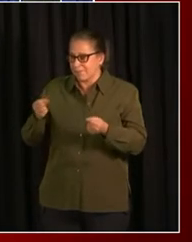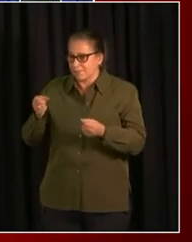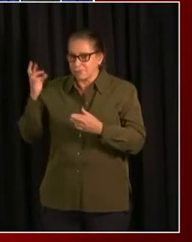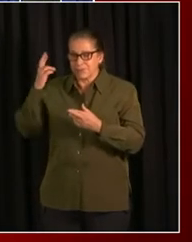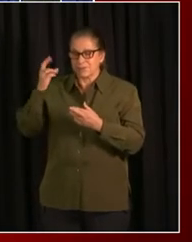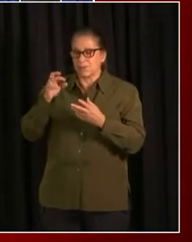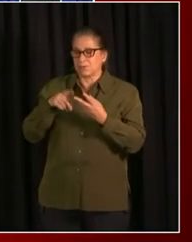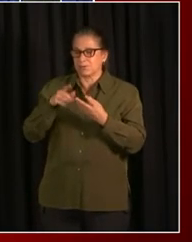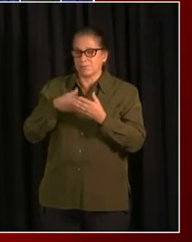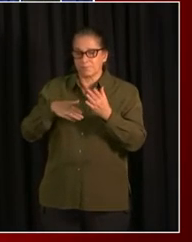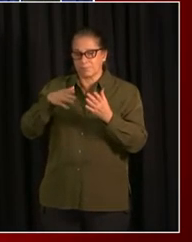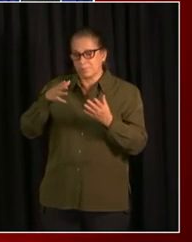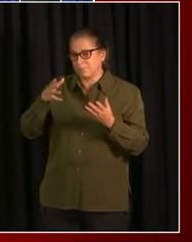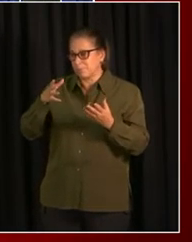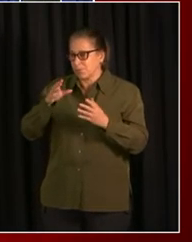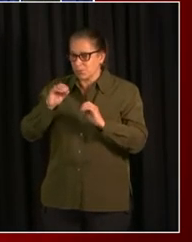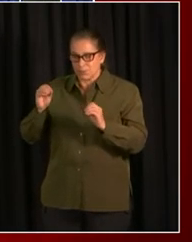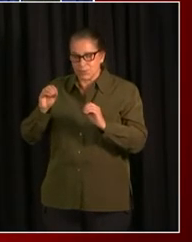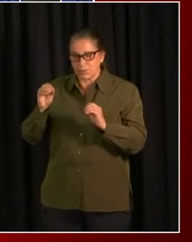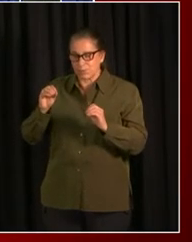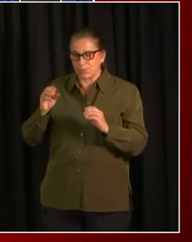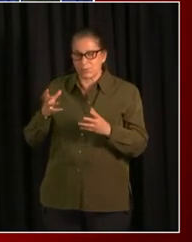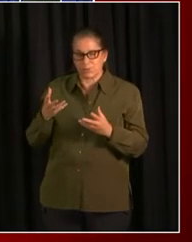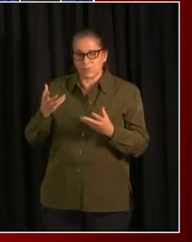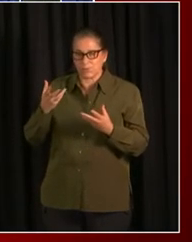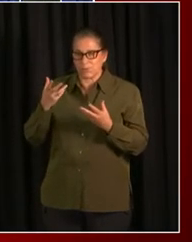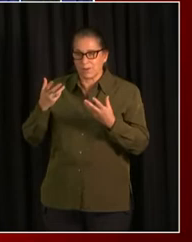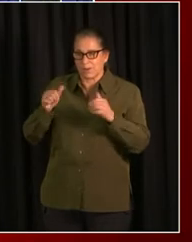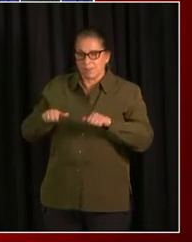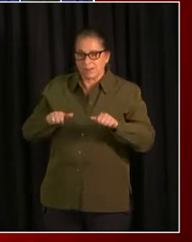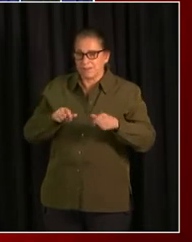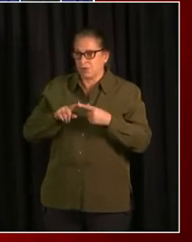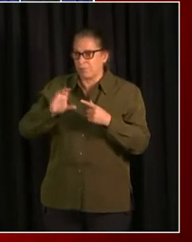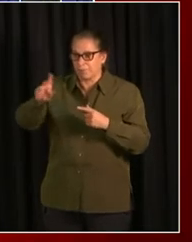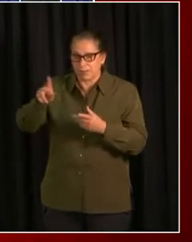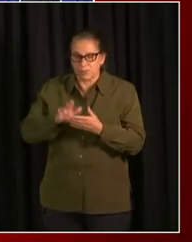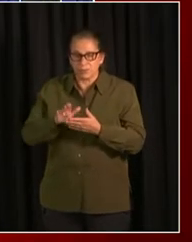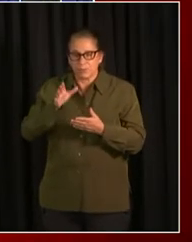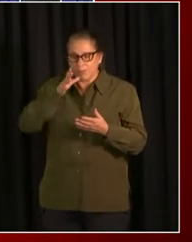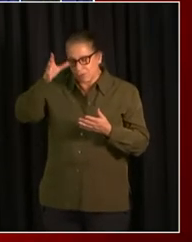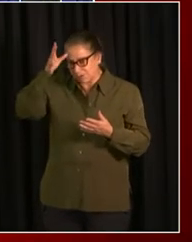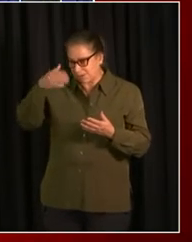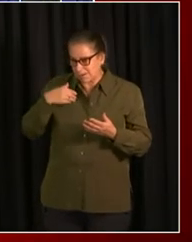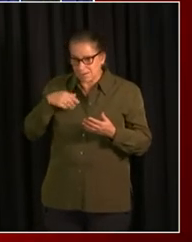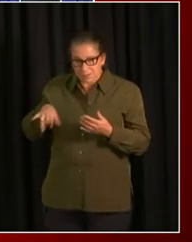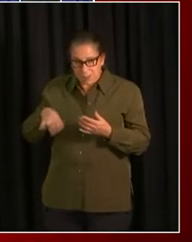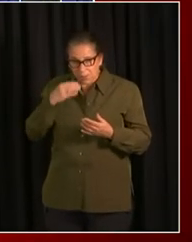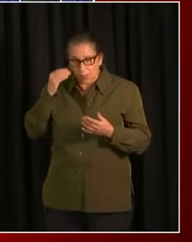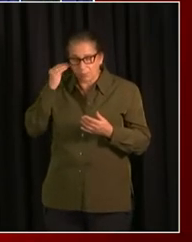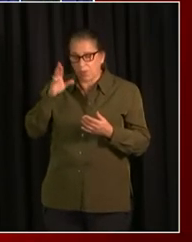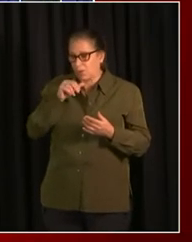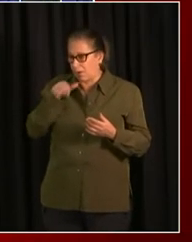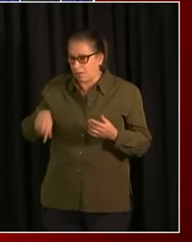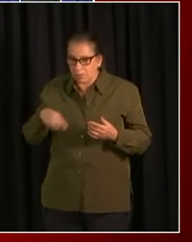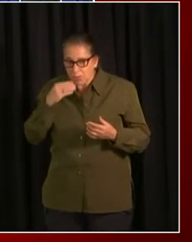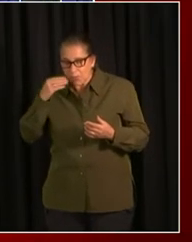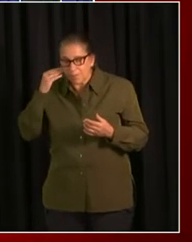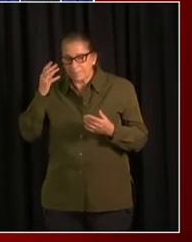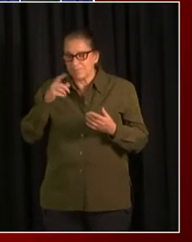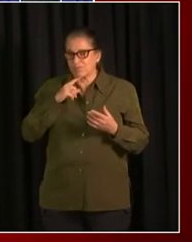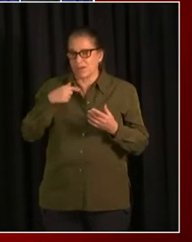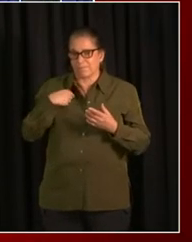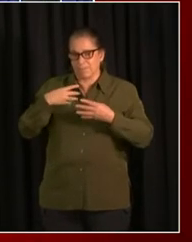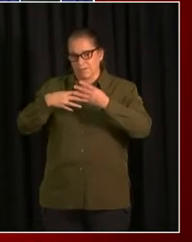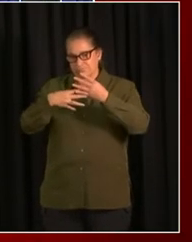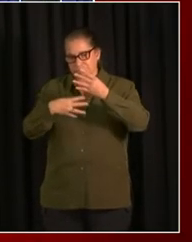COVID-related reasons that may not relate to their health. And then there's those who both want to come back and can come back. And